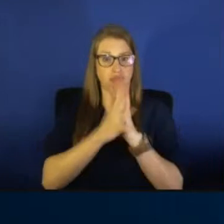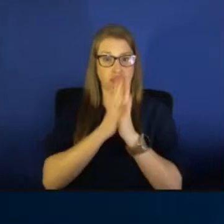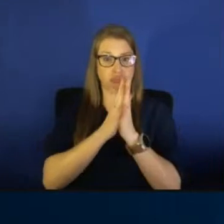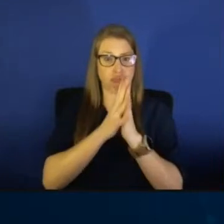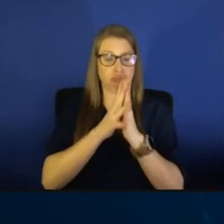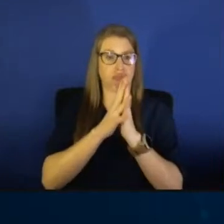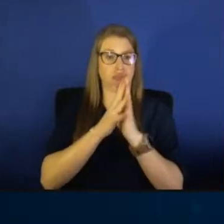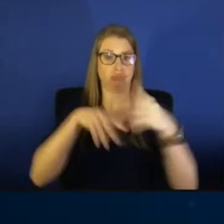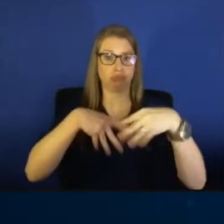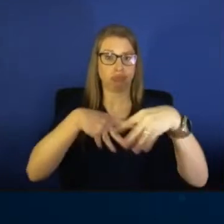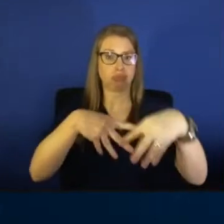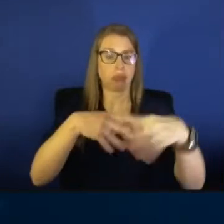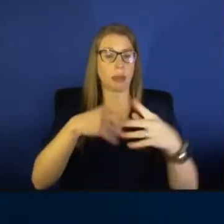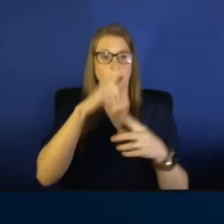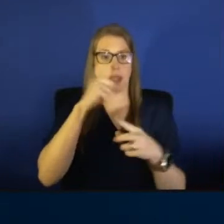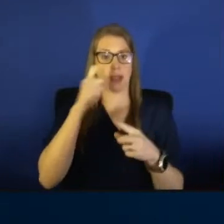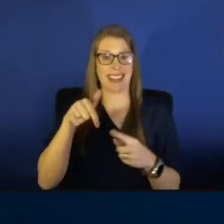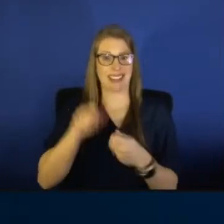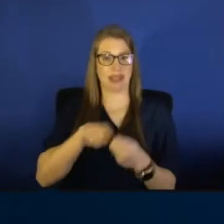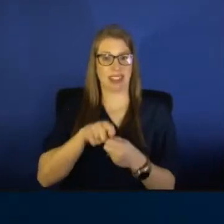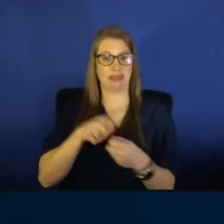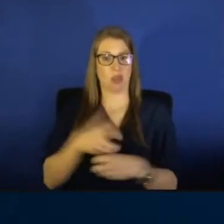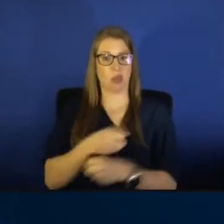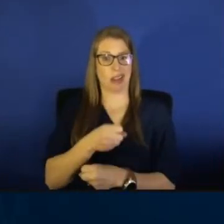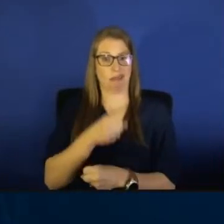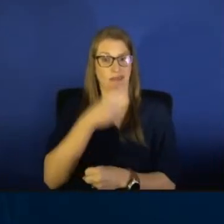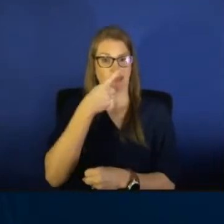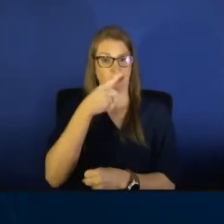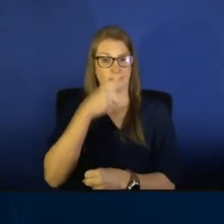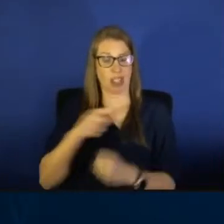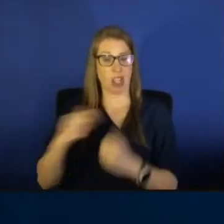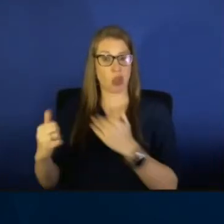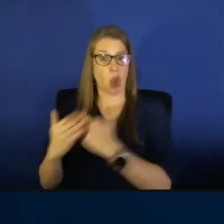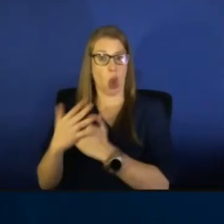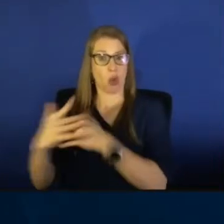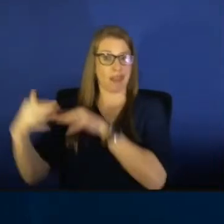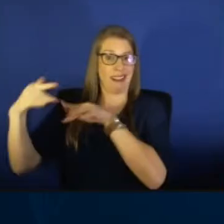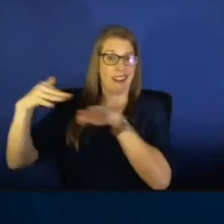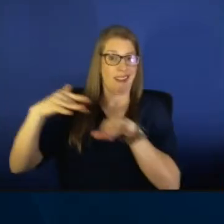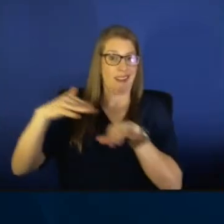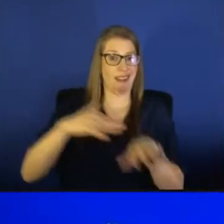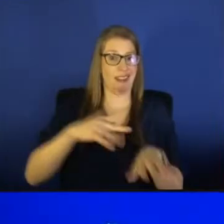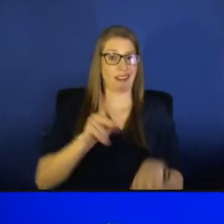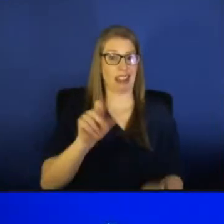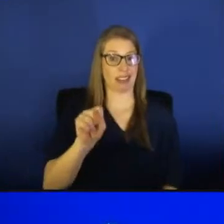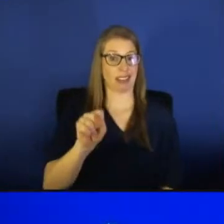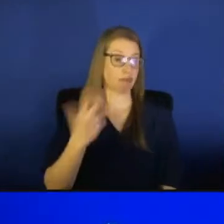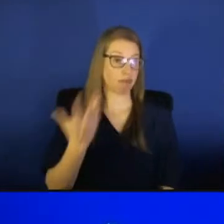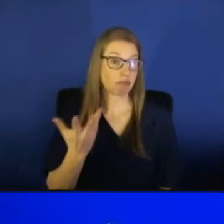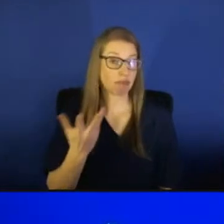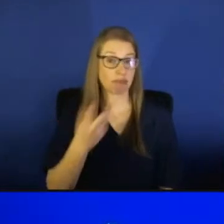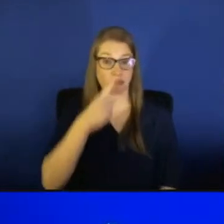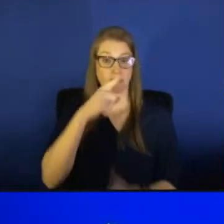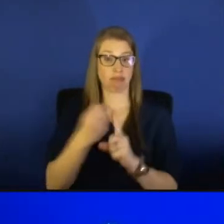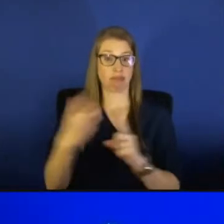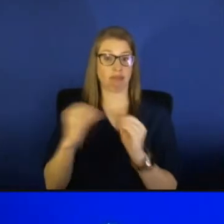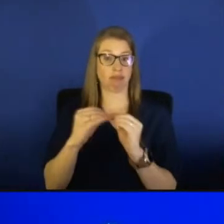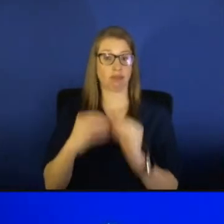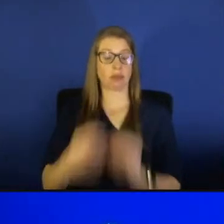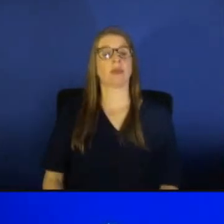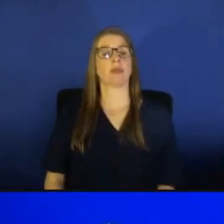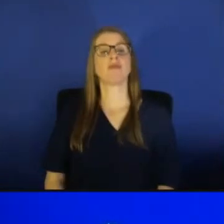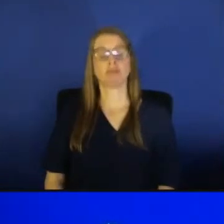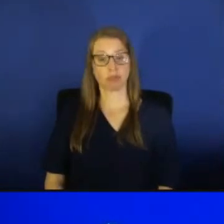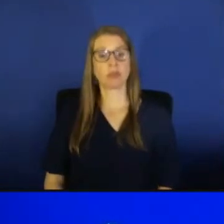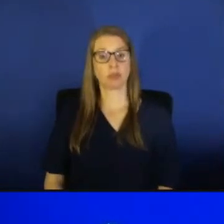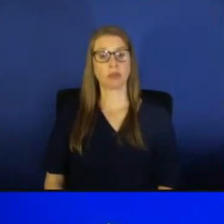win. So maybe kind of work your way in from the coast and down here into Kansas. You know, again, we've seen a little bit tick